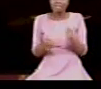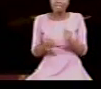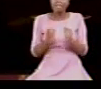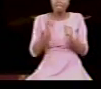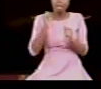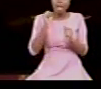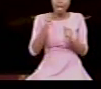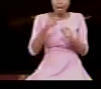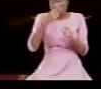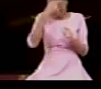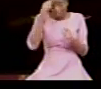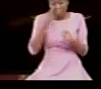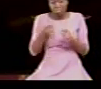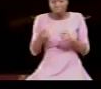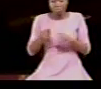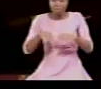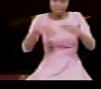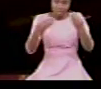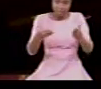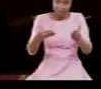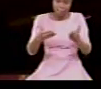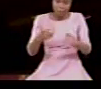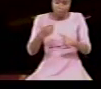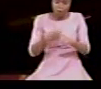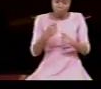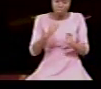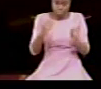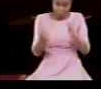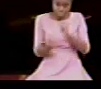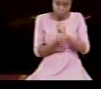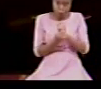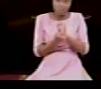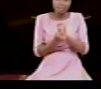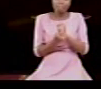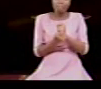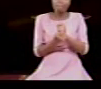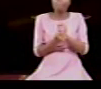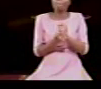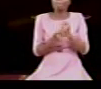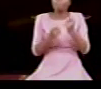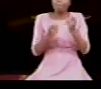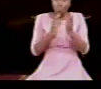gave from a transformed, sincere heart. She never lacked.